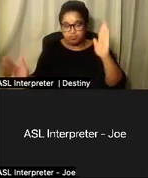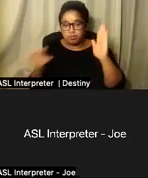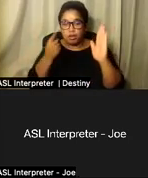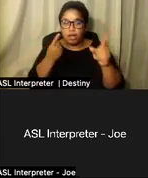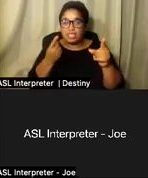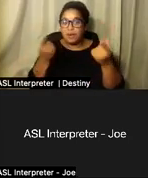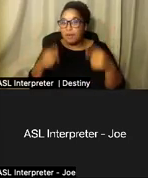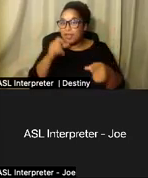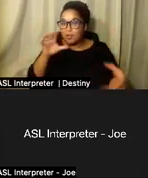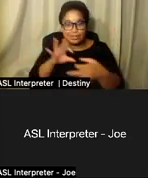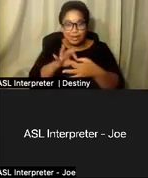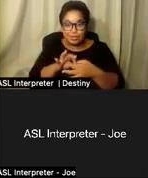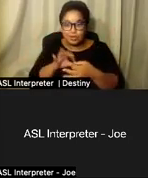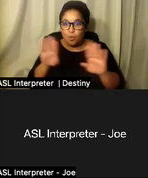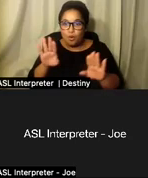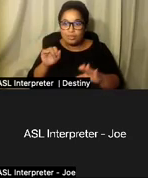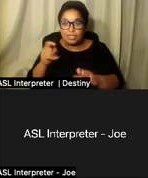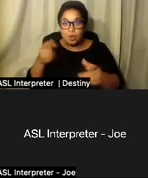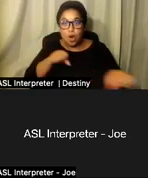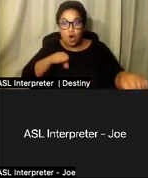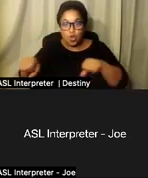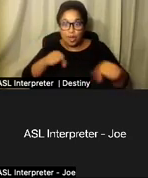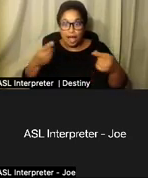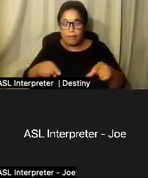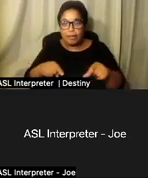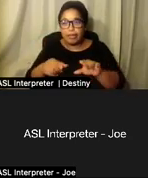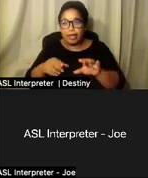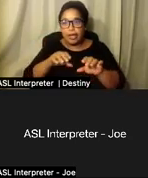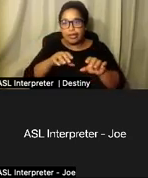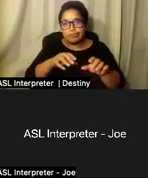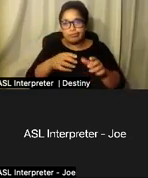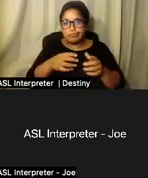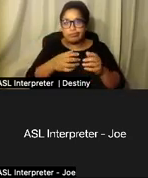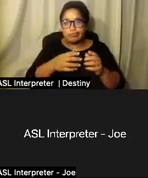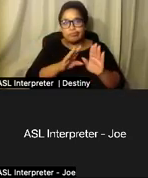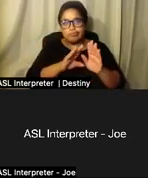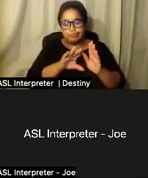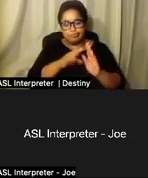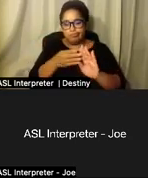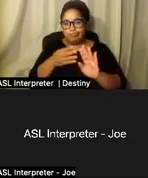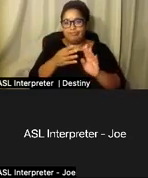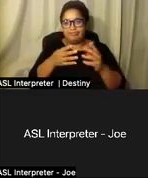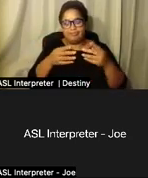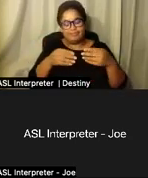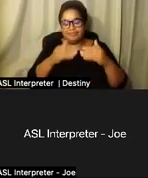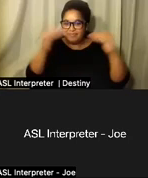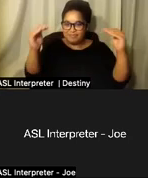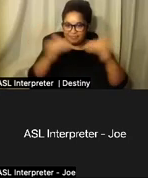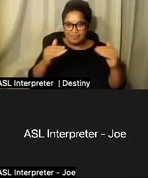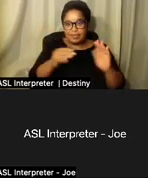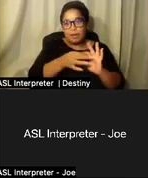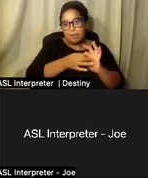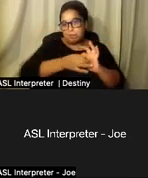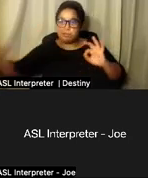ripped right out of the wall. So this is not optional. You know, the local home store may sell drywall anchors